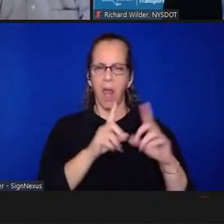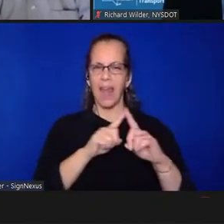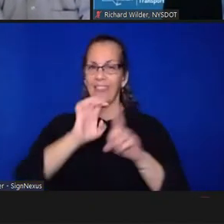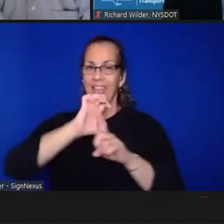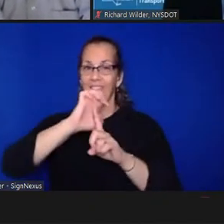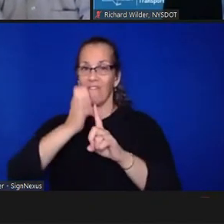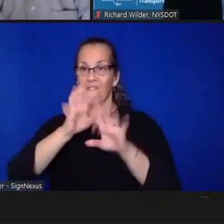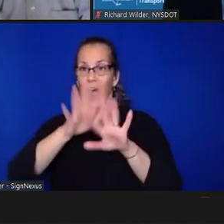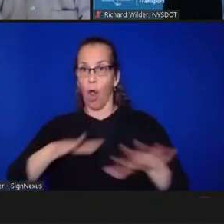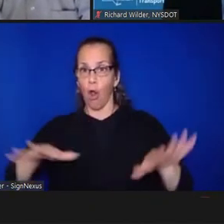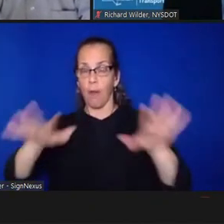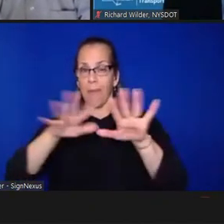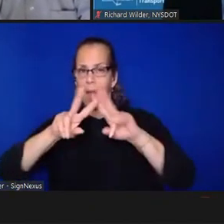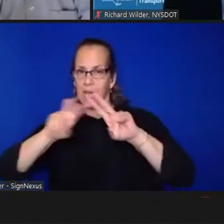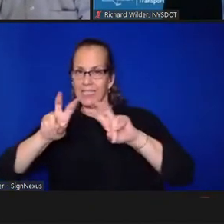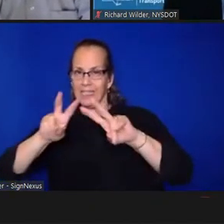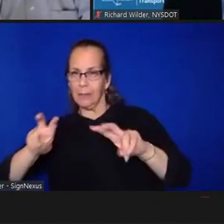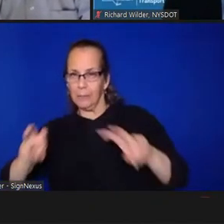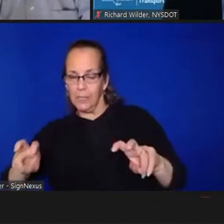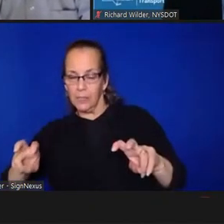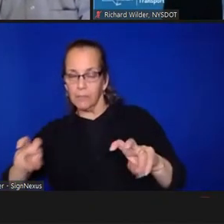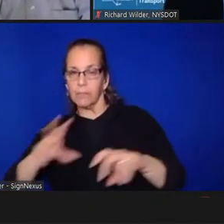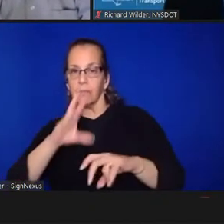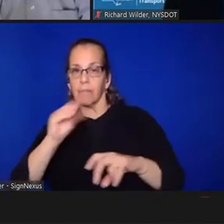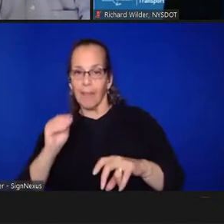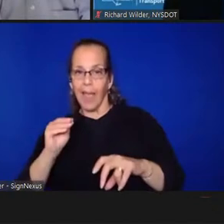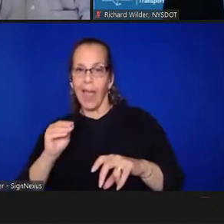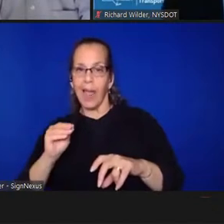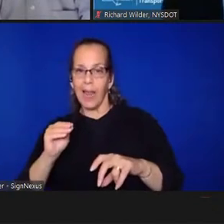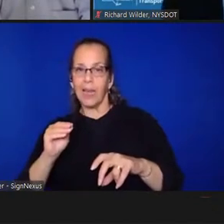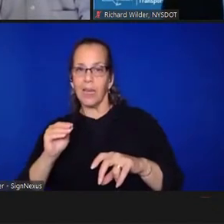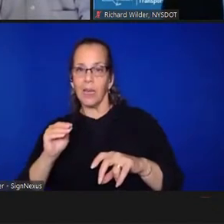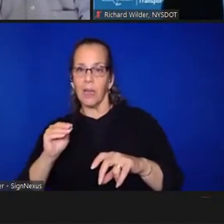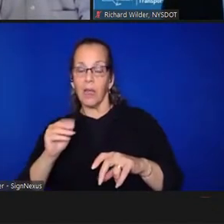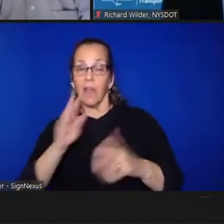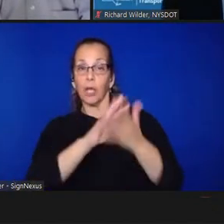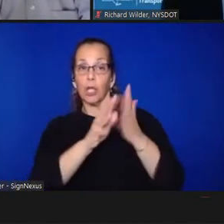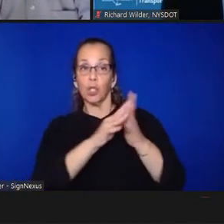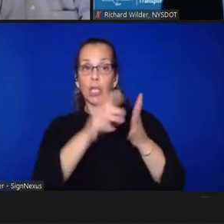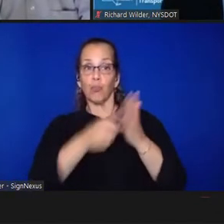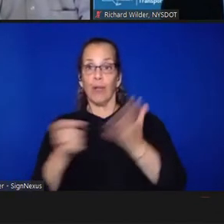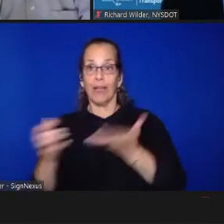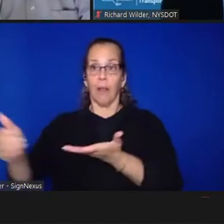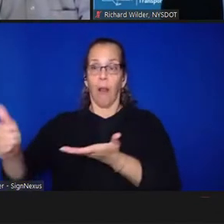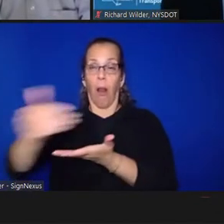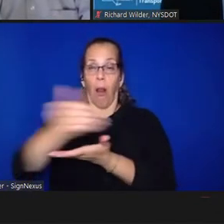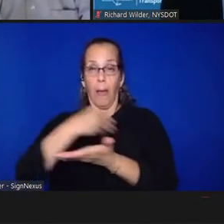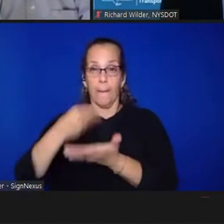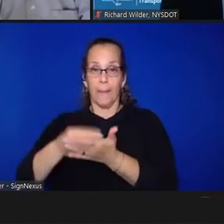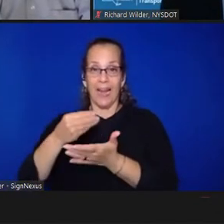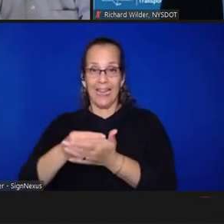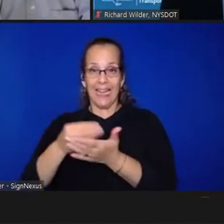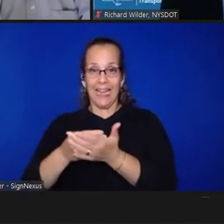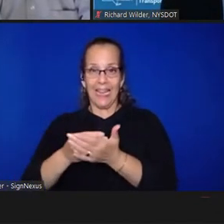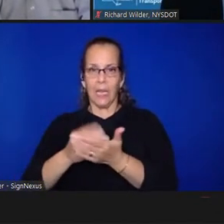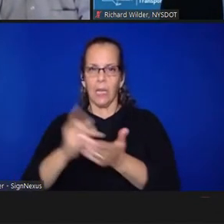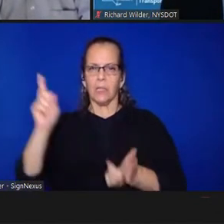and that the MTA congestion pricing income stream will be significantly lower than projected